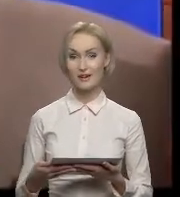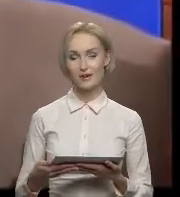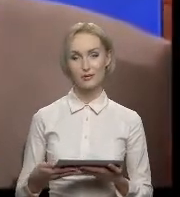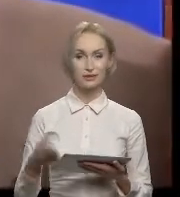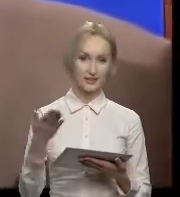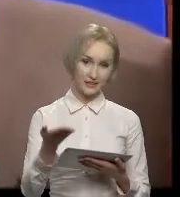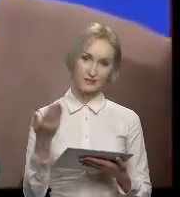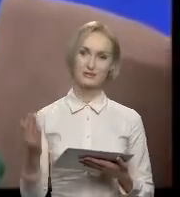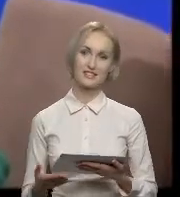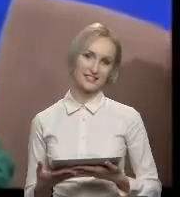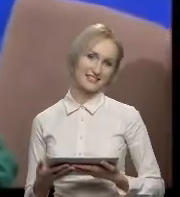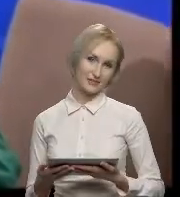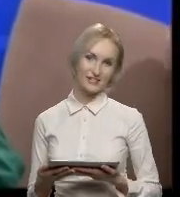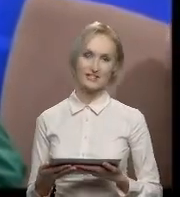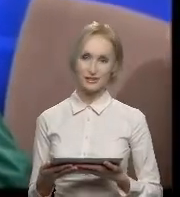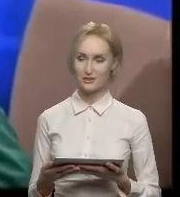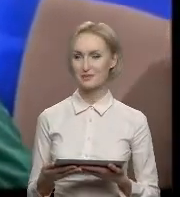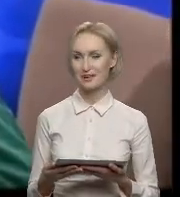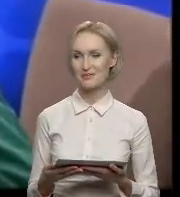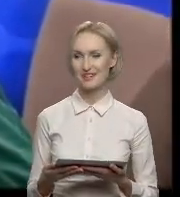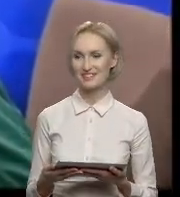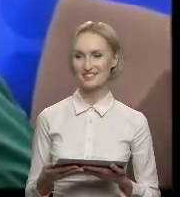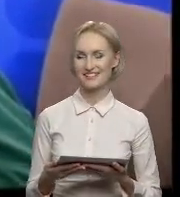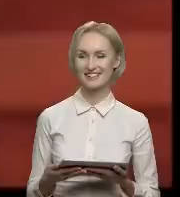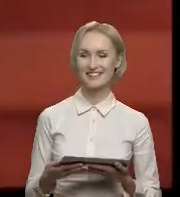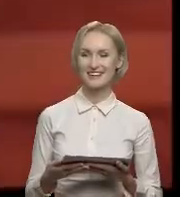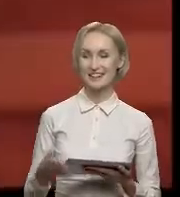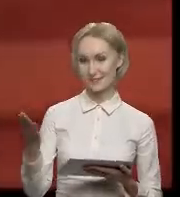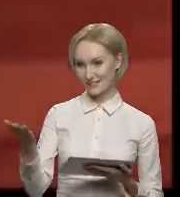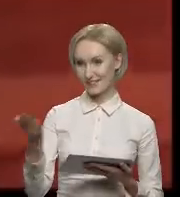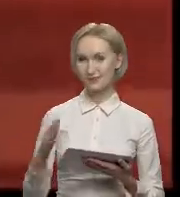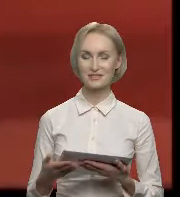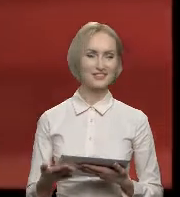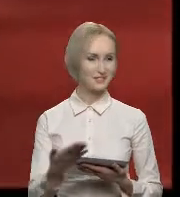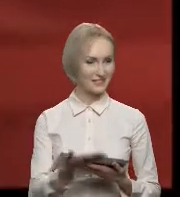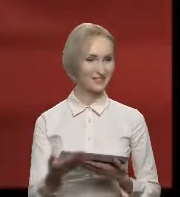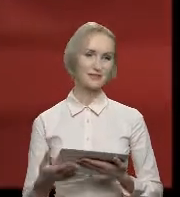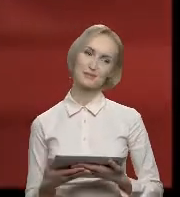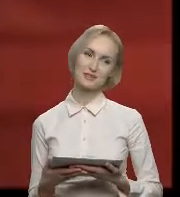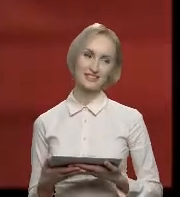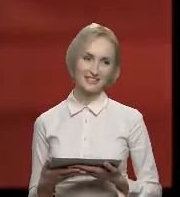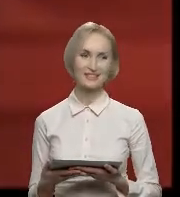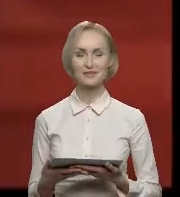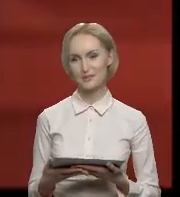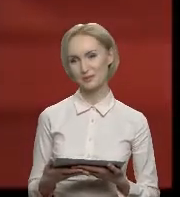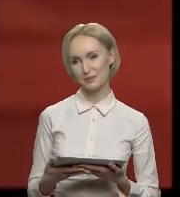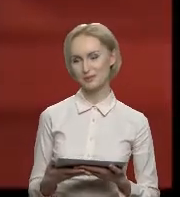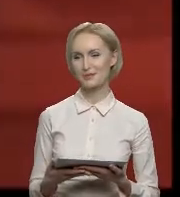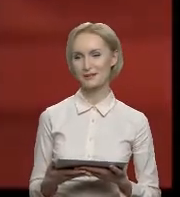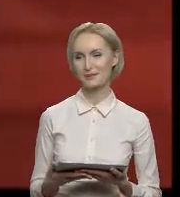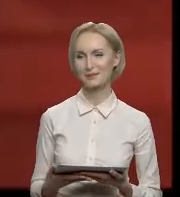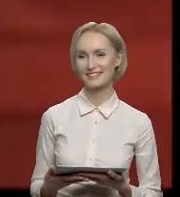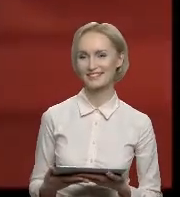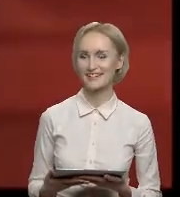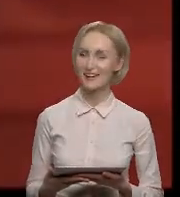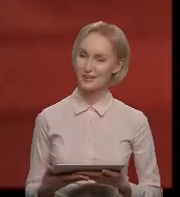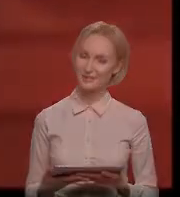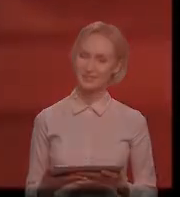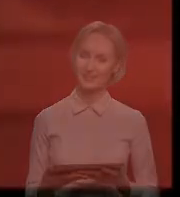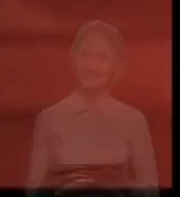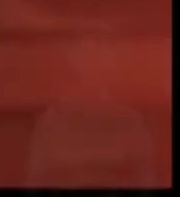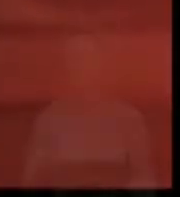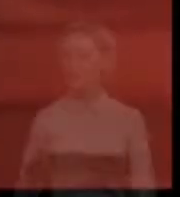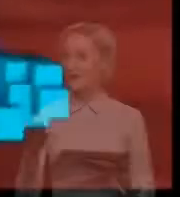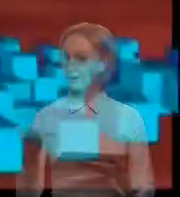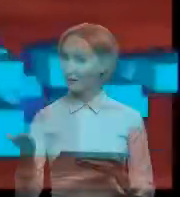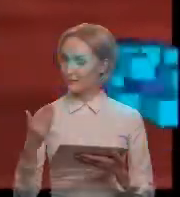Tyrone, are you? Hold on, honey. Are you potentially the baby daddy of Nene's boy? No, let me just tell you one reason. Not one